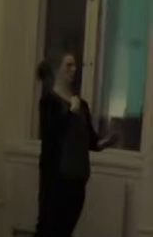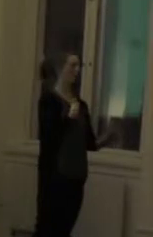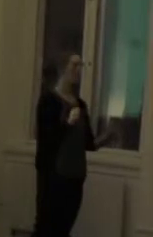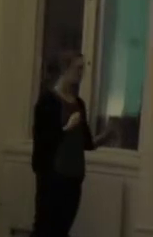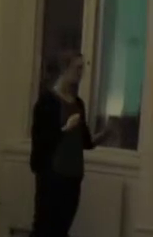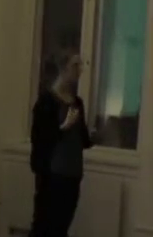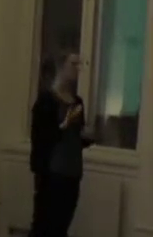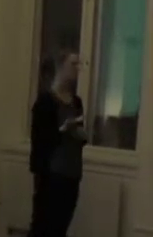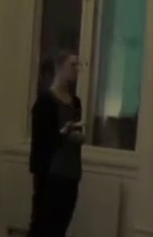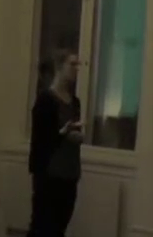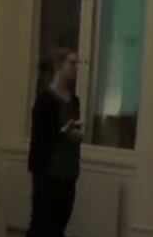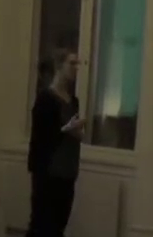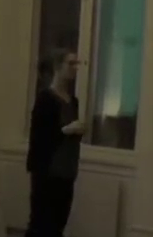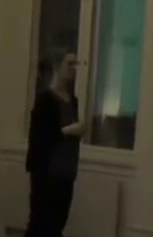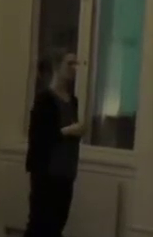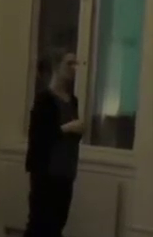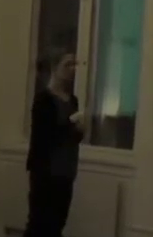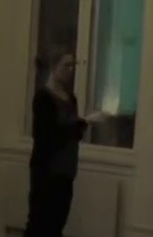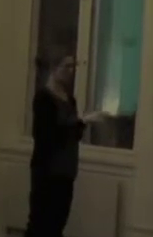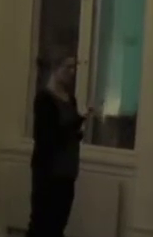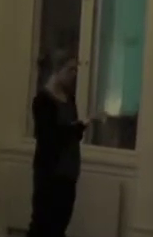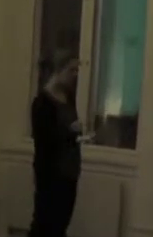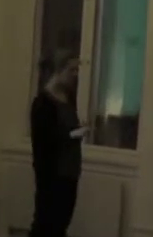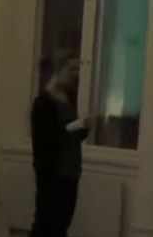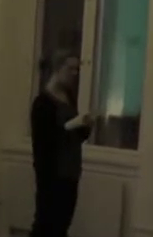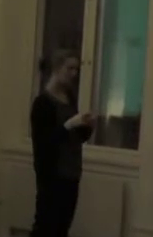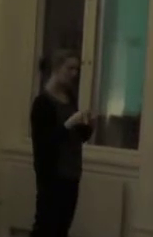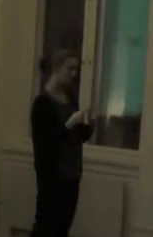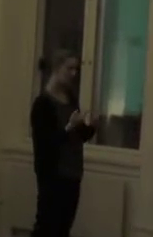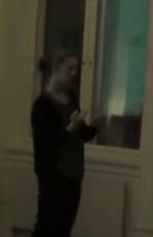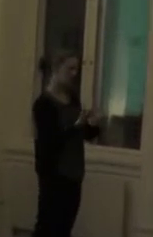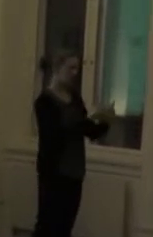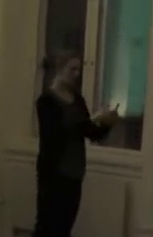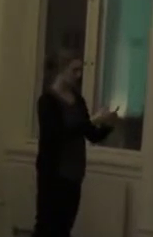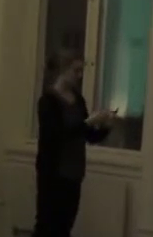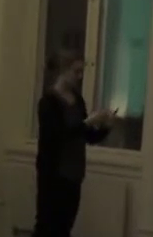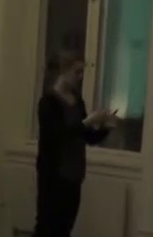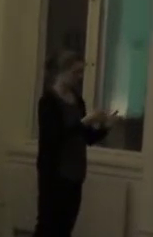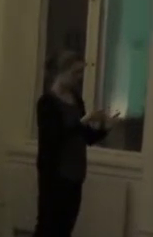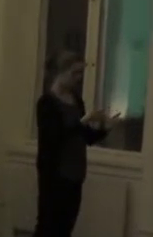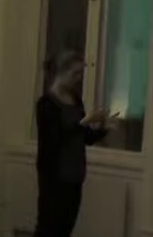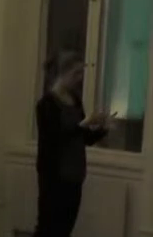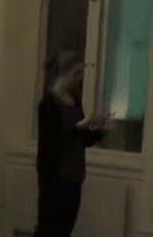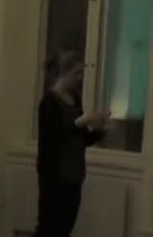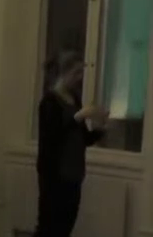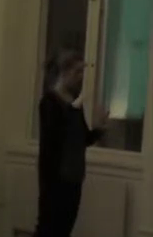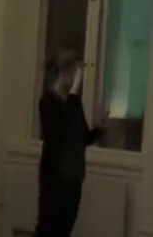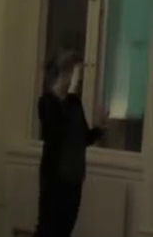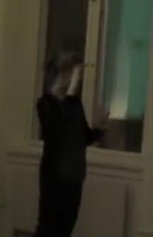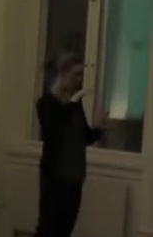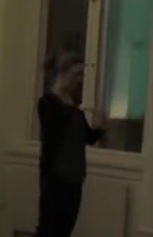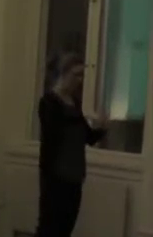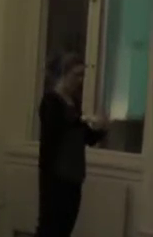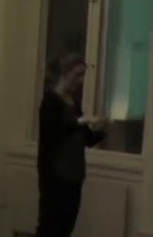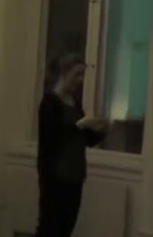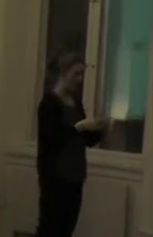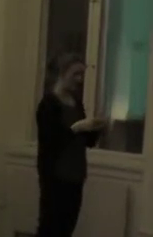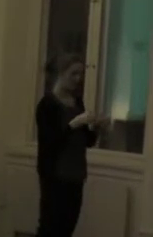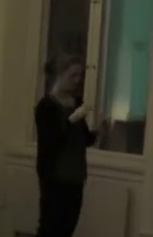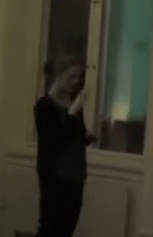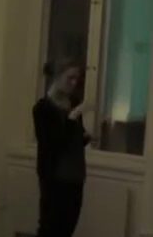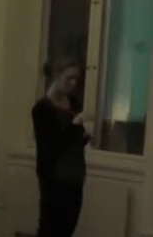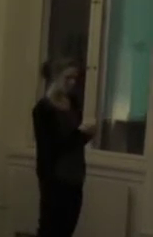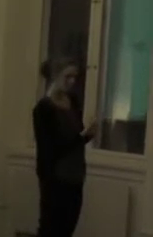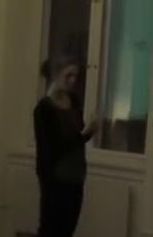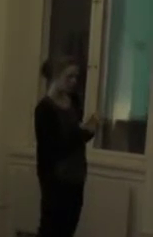that person who ends up being either a part of a local militia or just someone who suspected that that person is gay and they